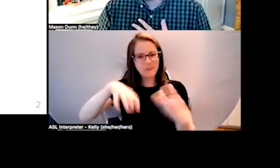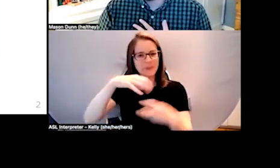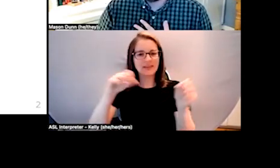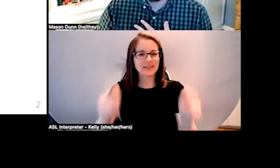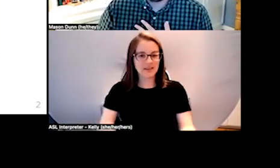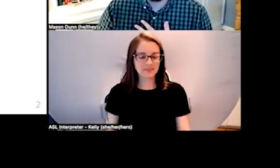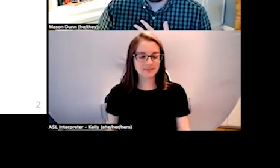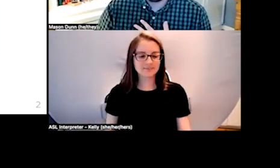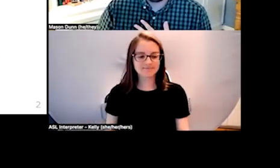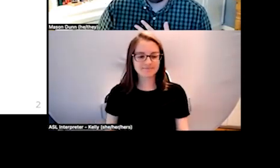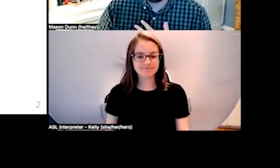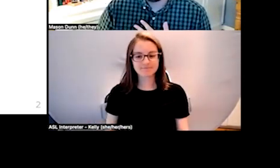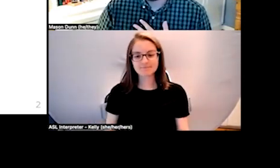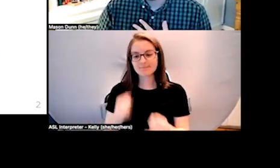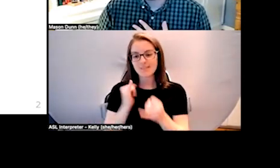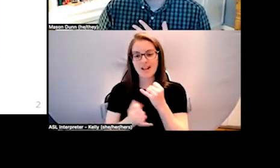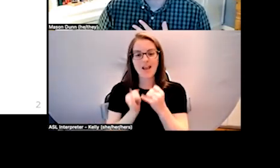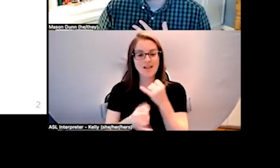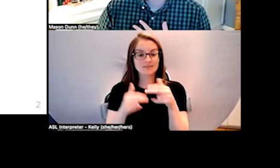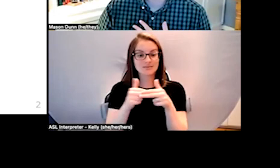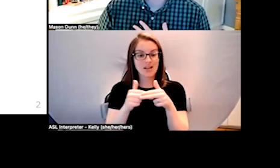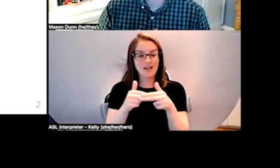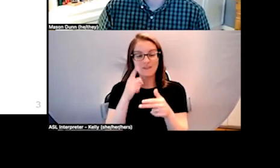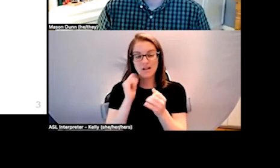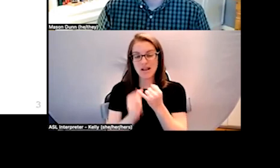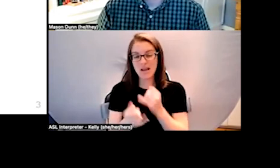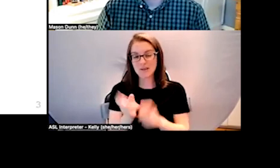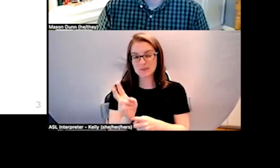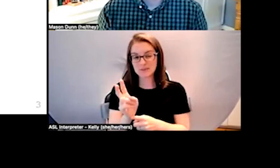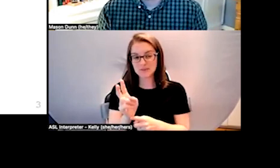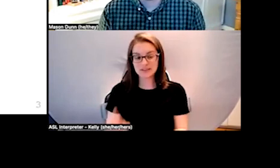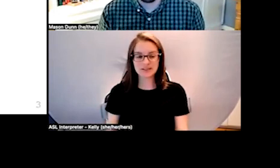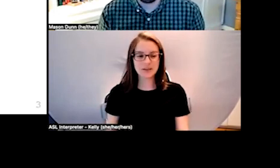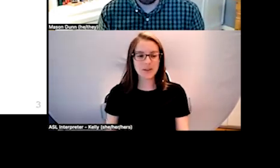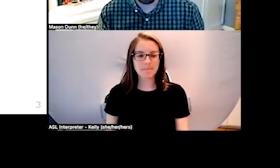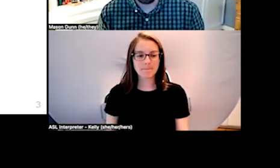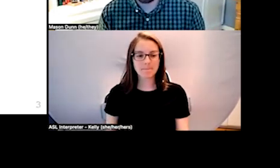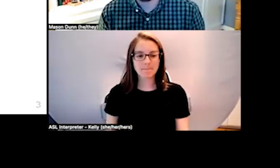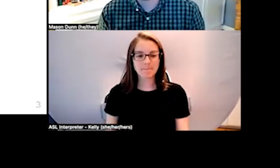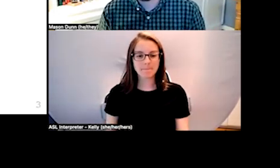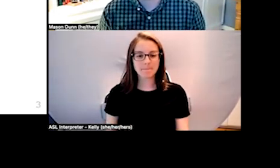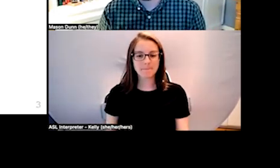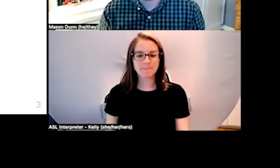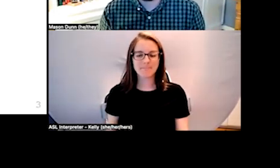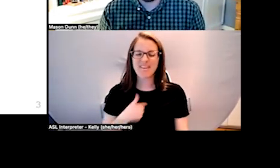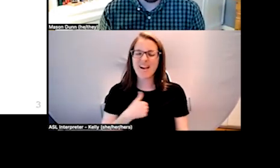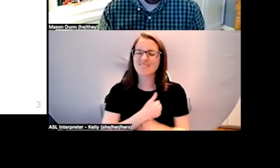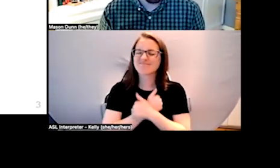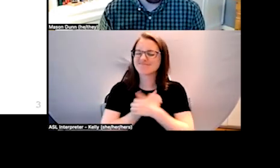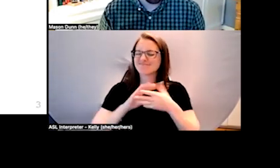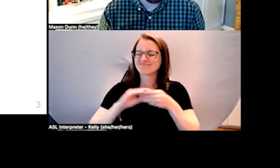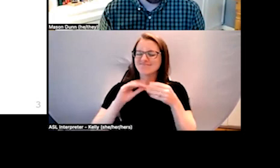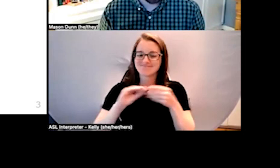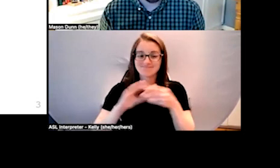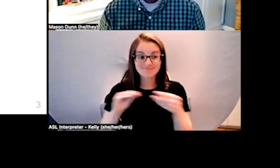have for you in the last 2 minutes here is something I love to talk about, because it's one of those moments